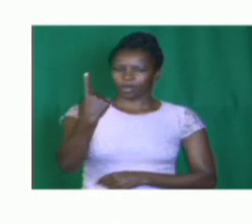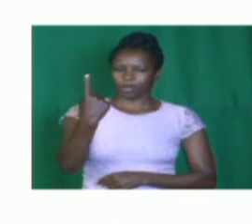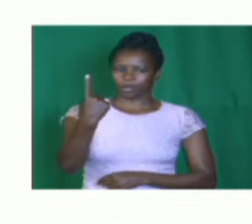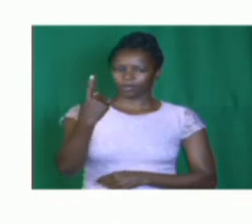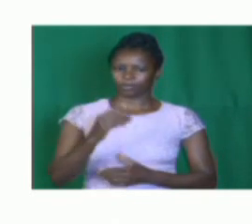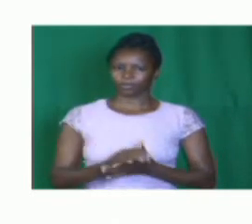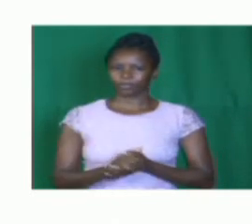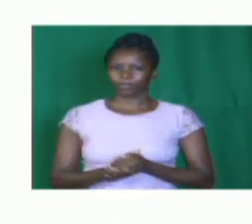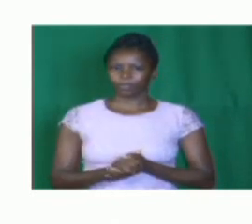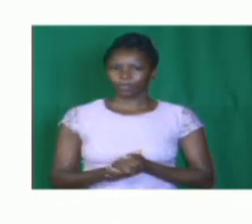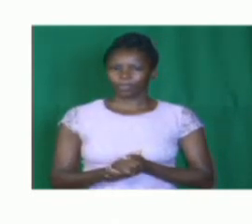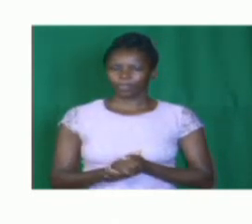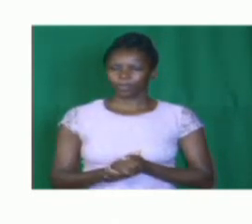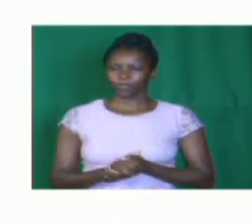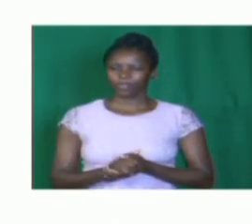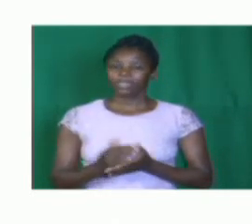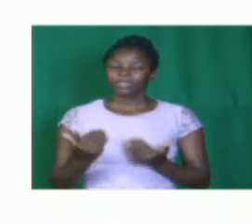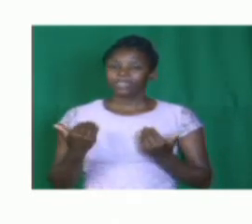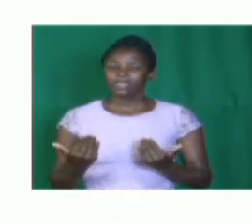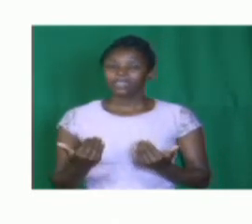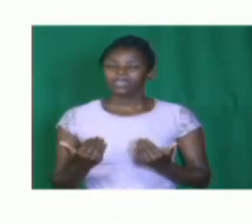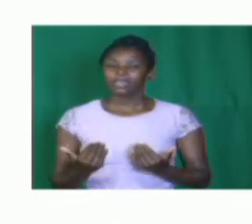is our c. So now we have done